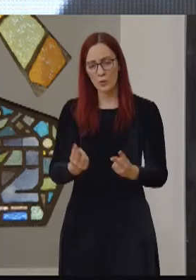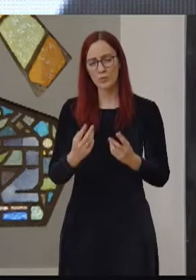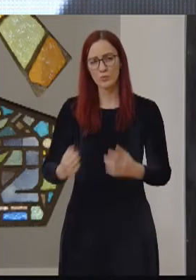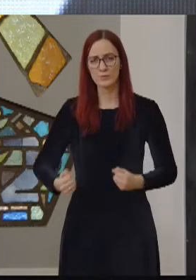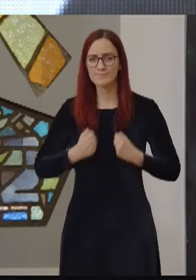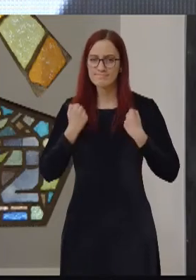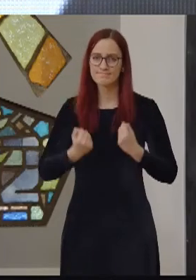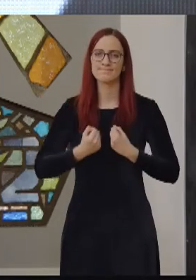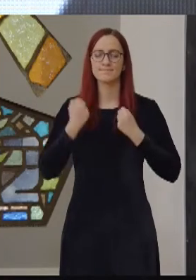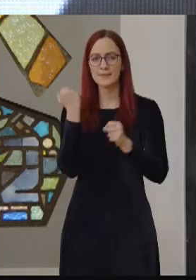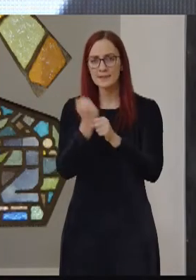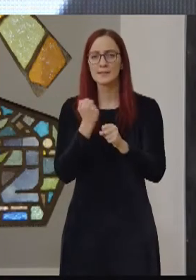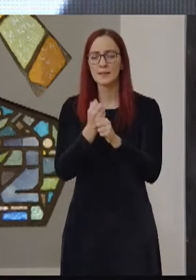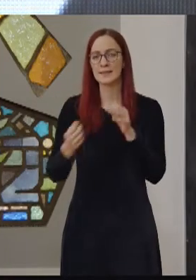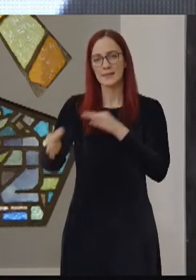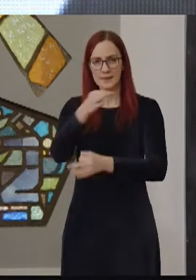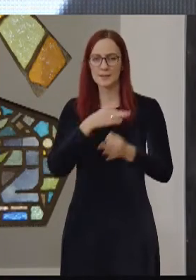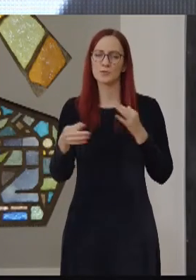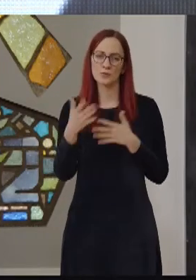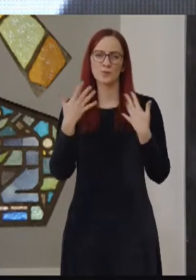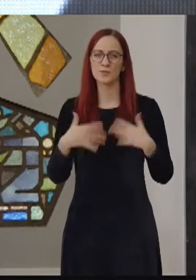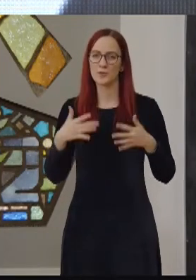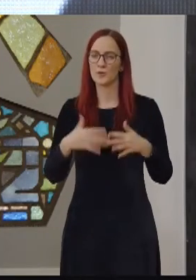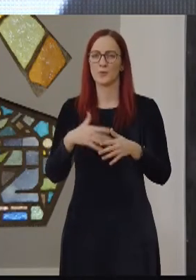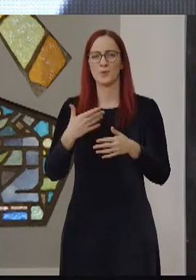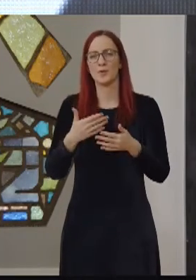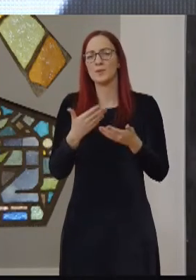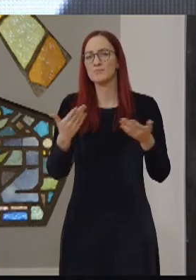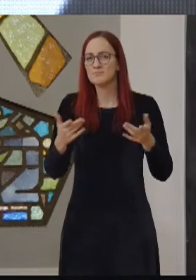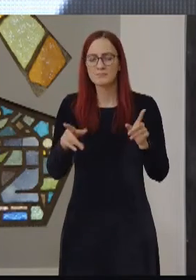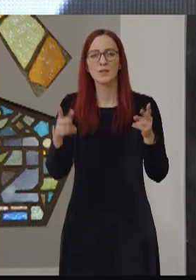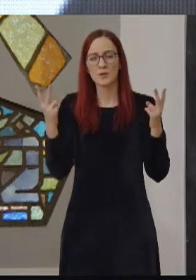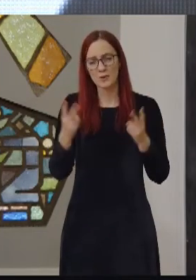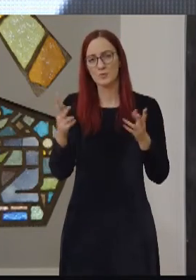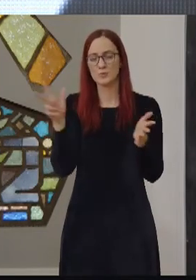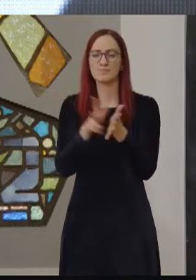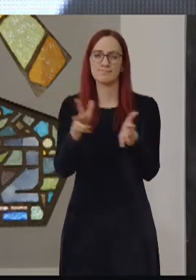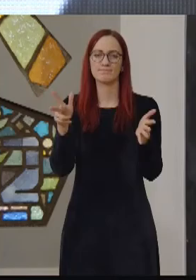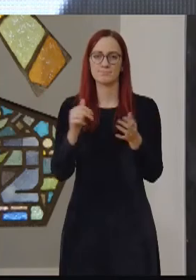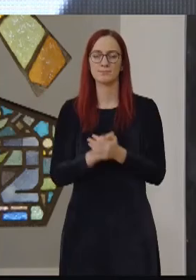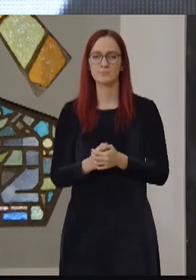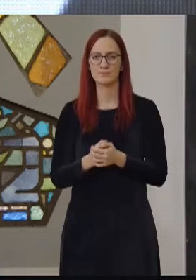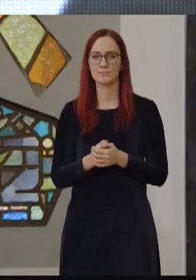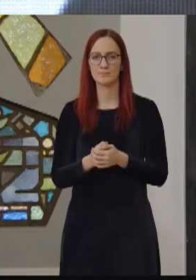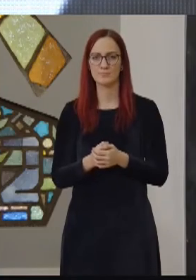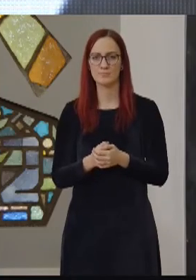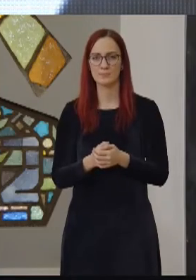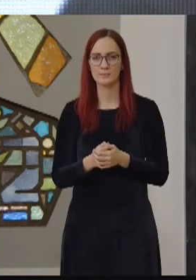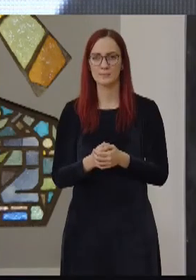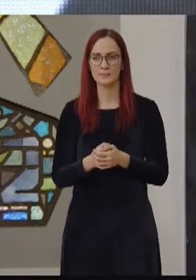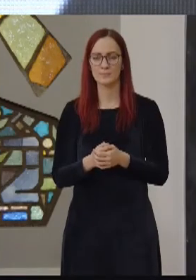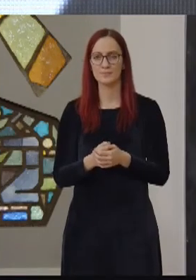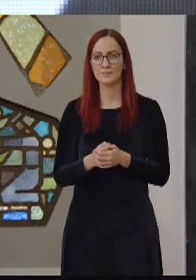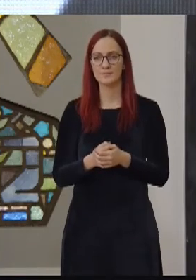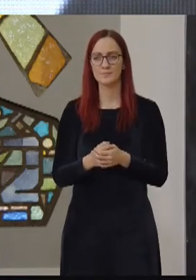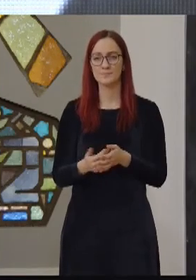And we have to take action. We had much discussion, they were wide and extensive, but now we